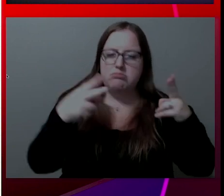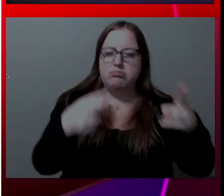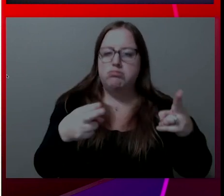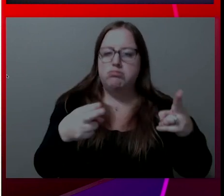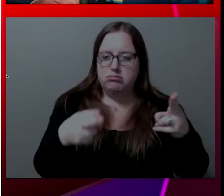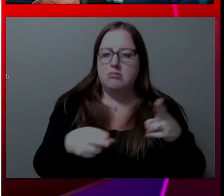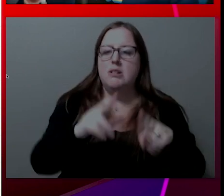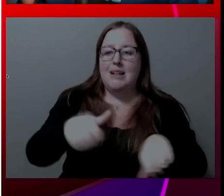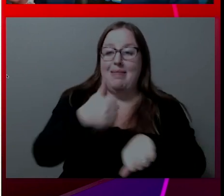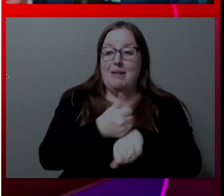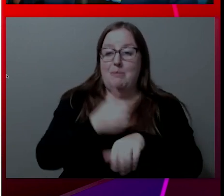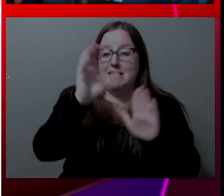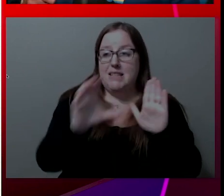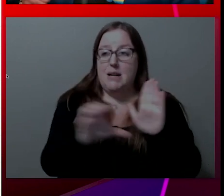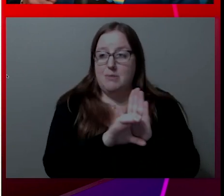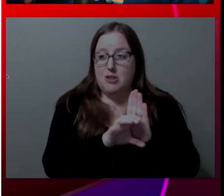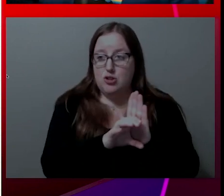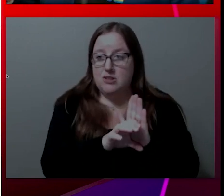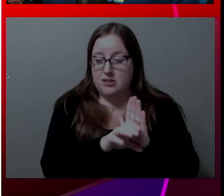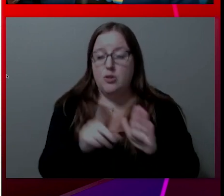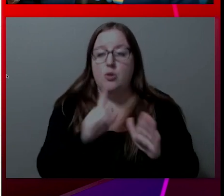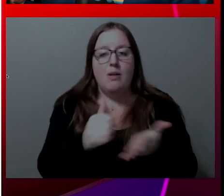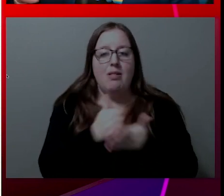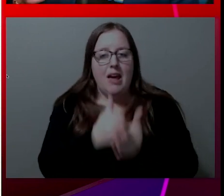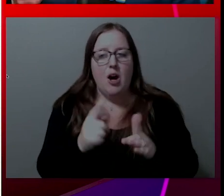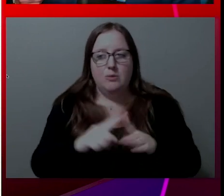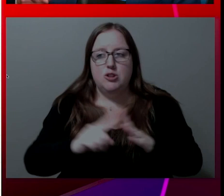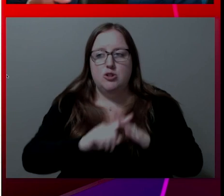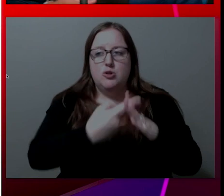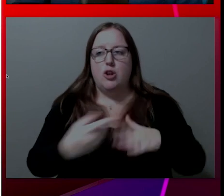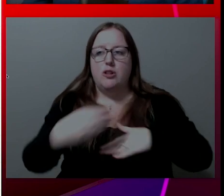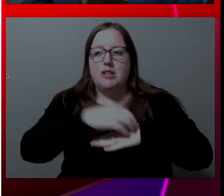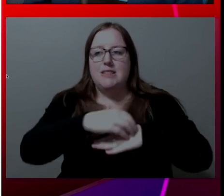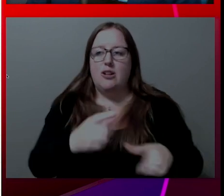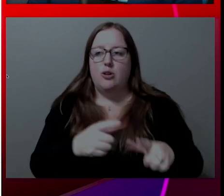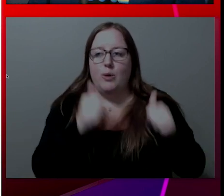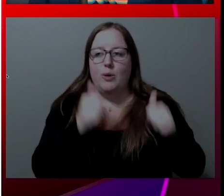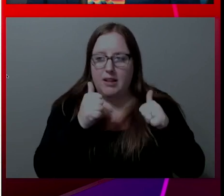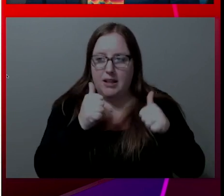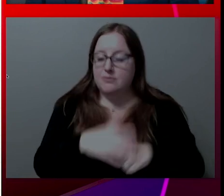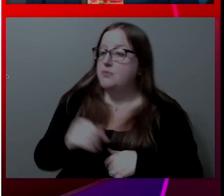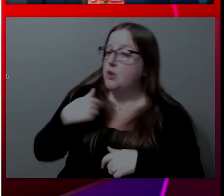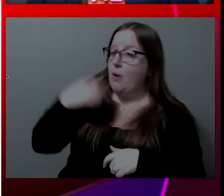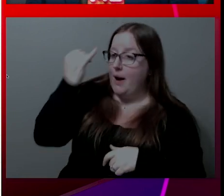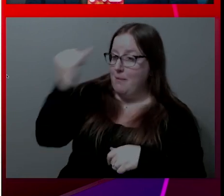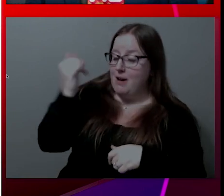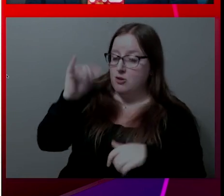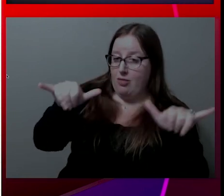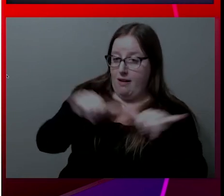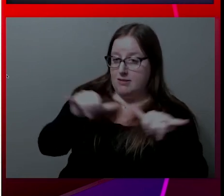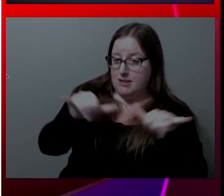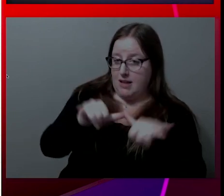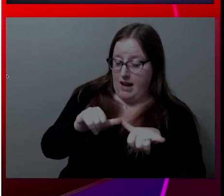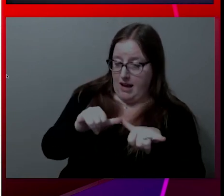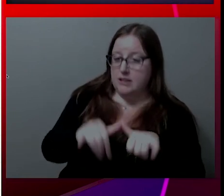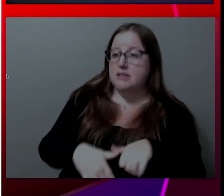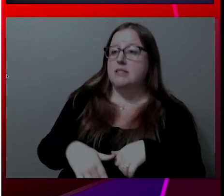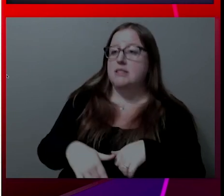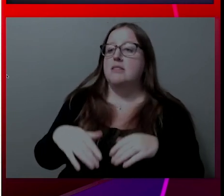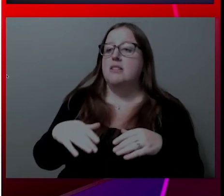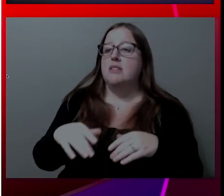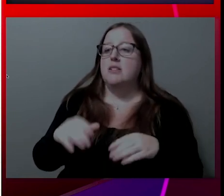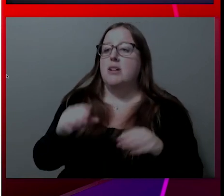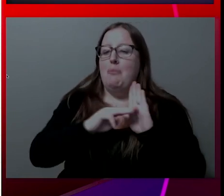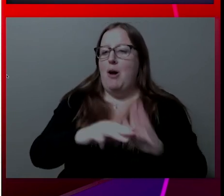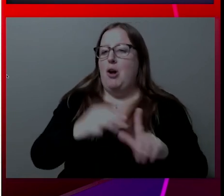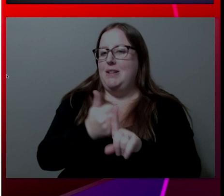base images is huge for being able to start the container quickly. So I imagine that size, it probably comes from the model itself. Like the model